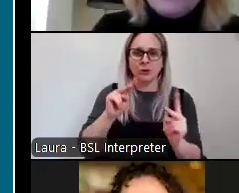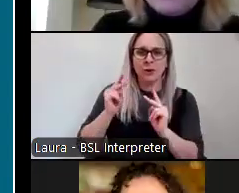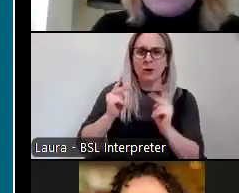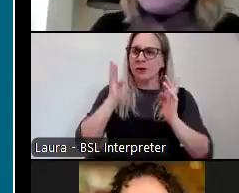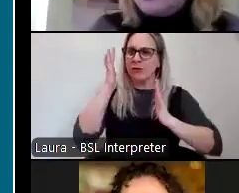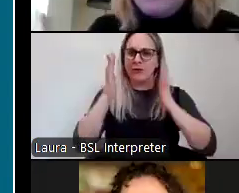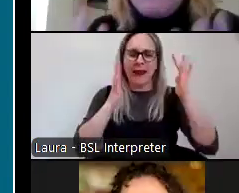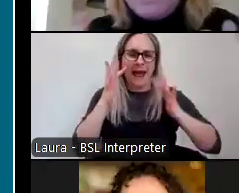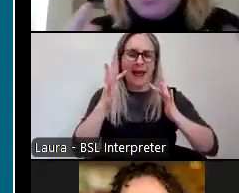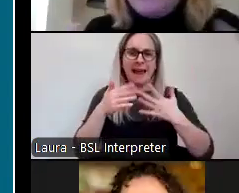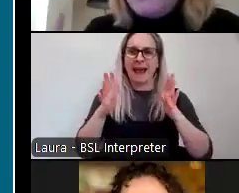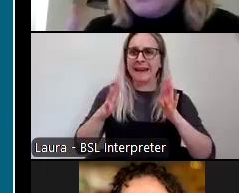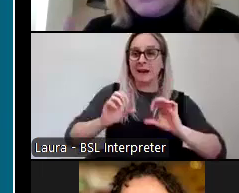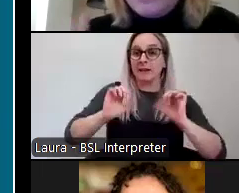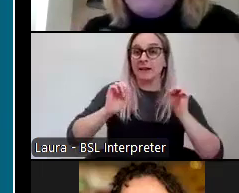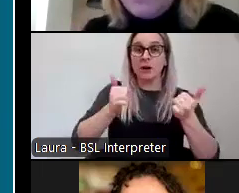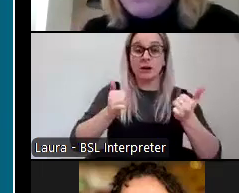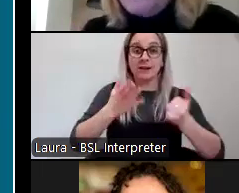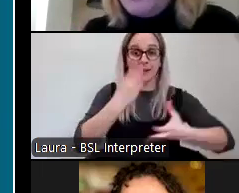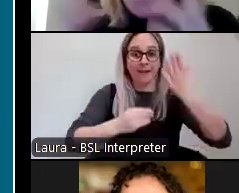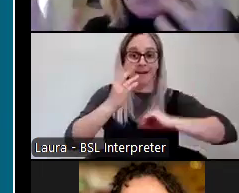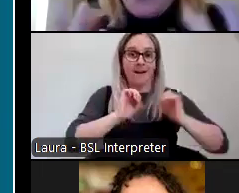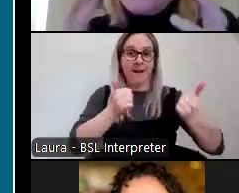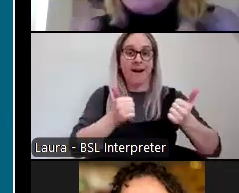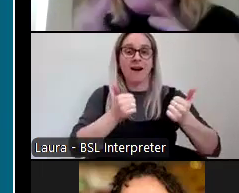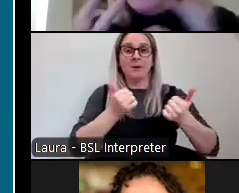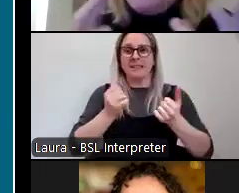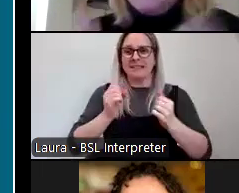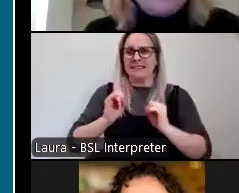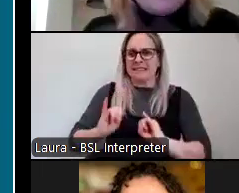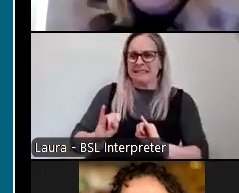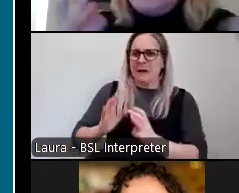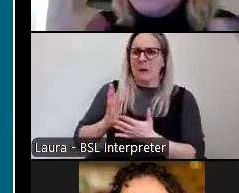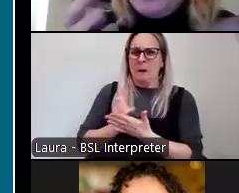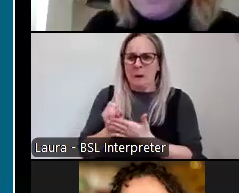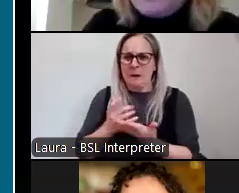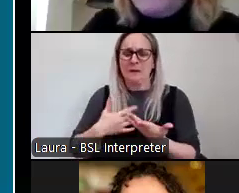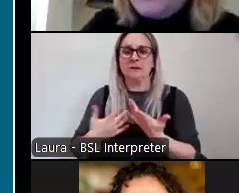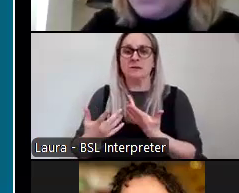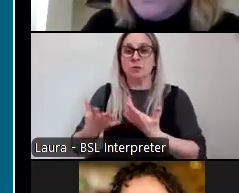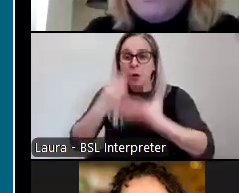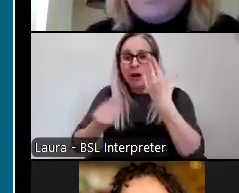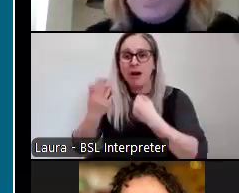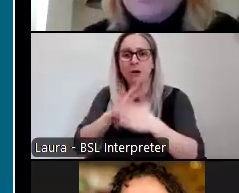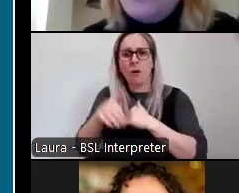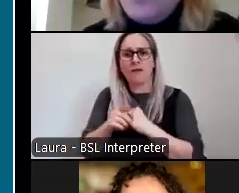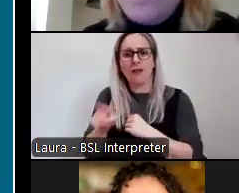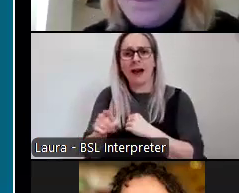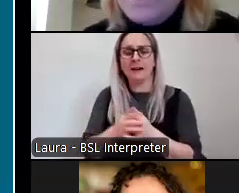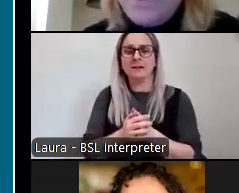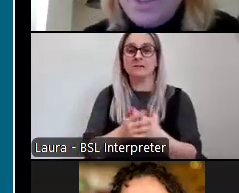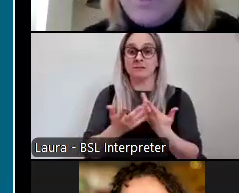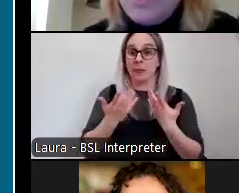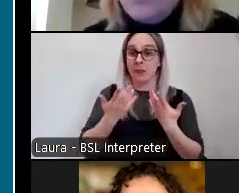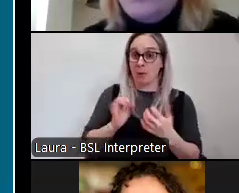leading through success. So we're really not averse to hearing about where some of your gnarlier bits of leadership are at the moment and what